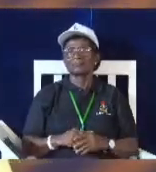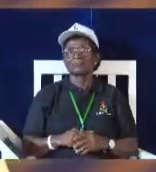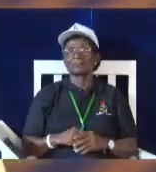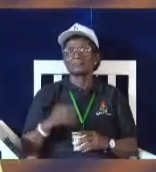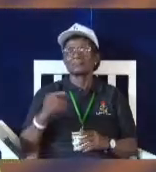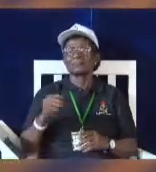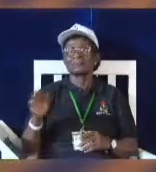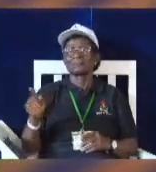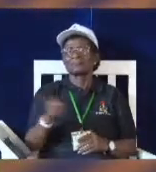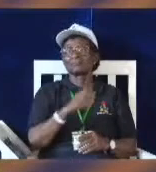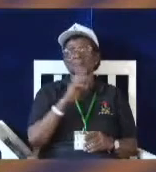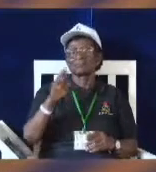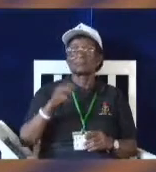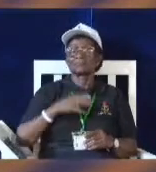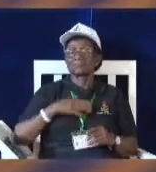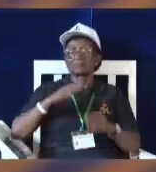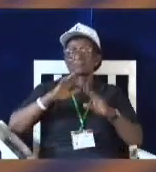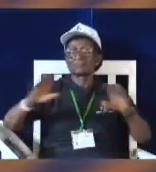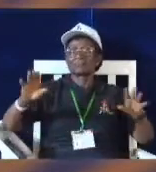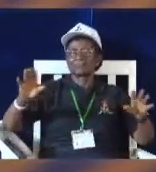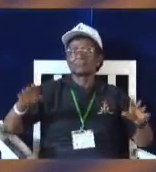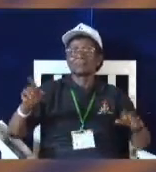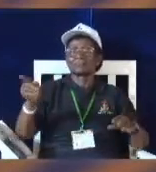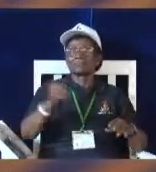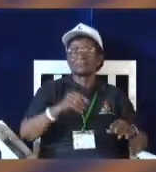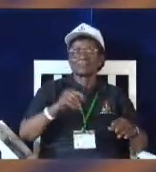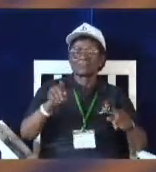You are my children, so I can tell you the truth.